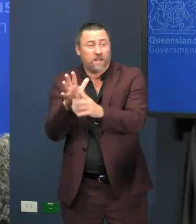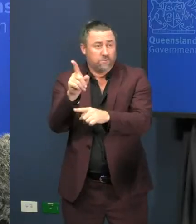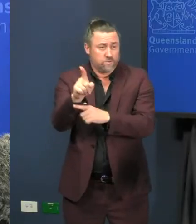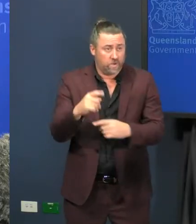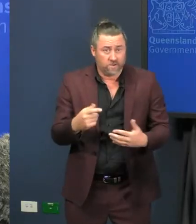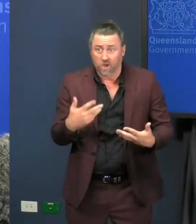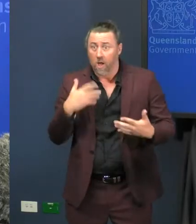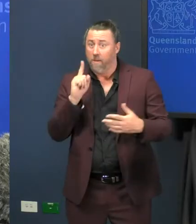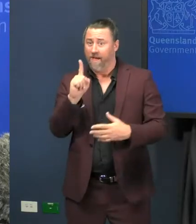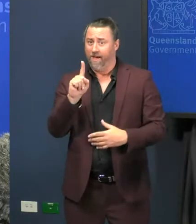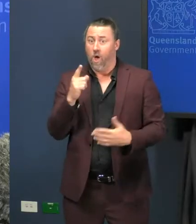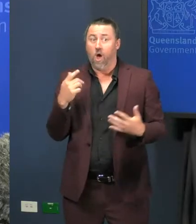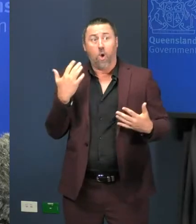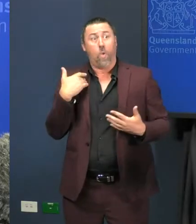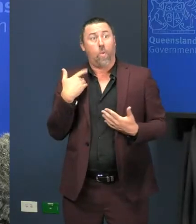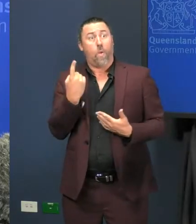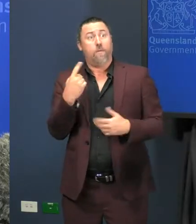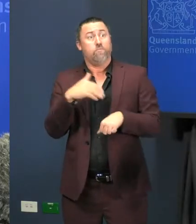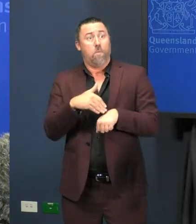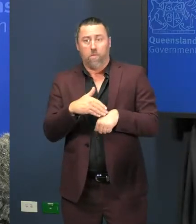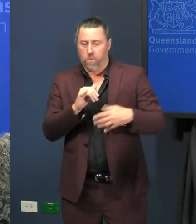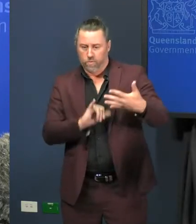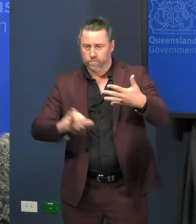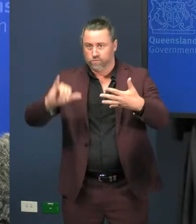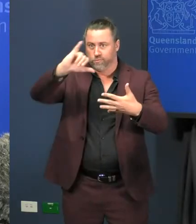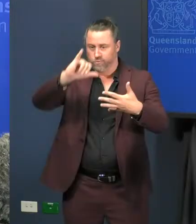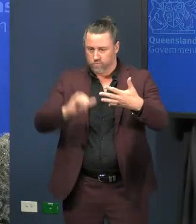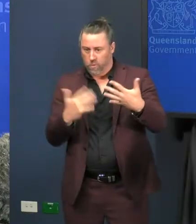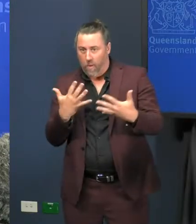part of the Queensland coastline.